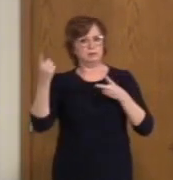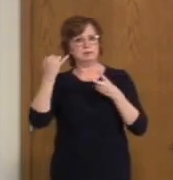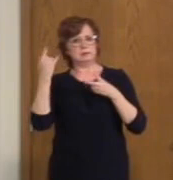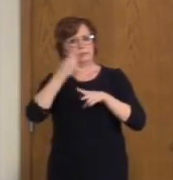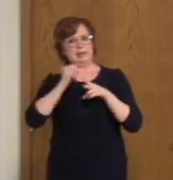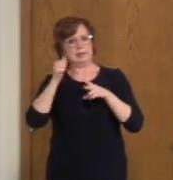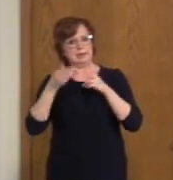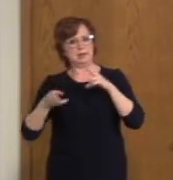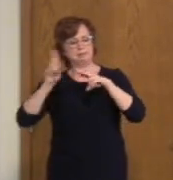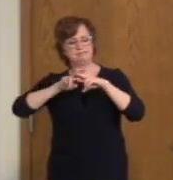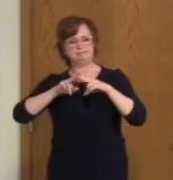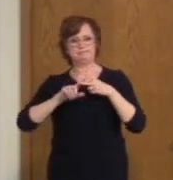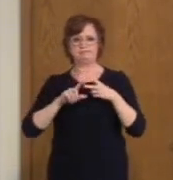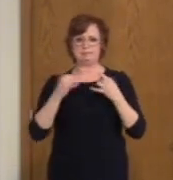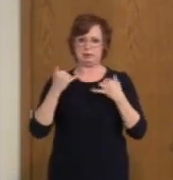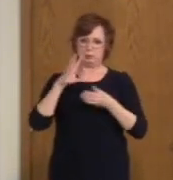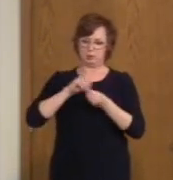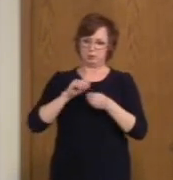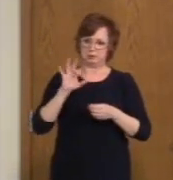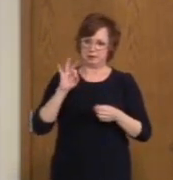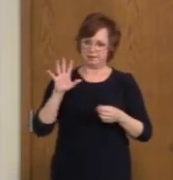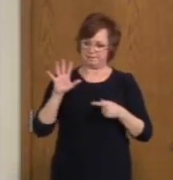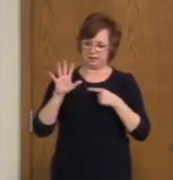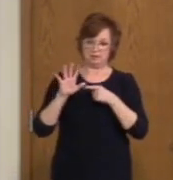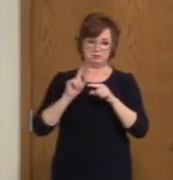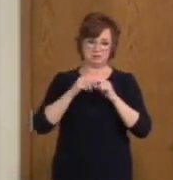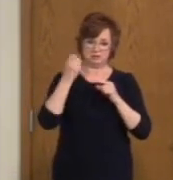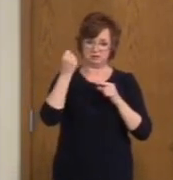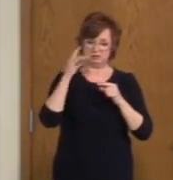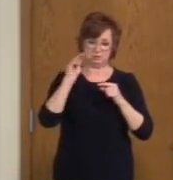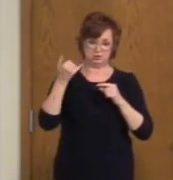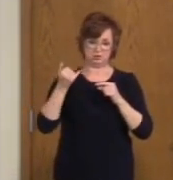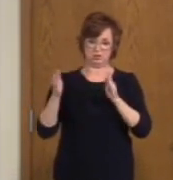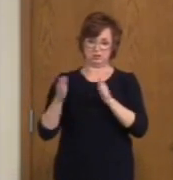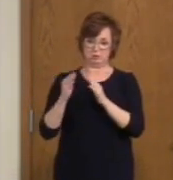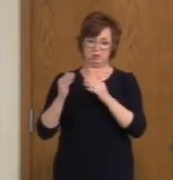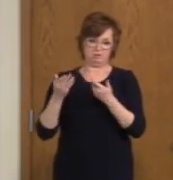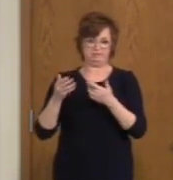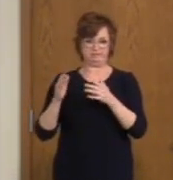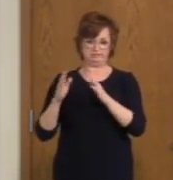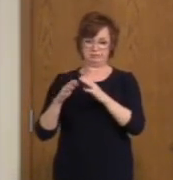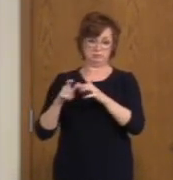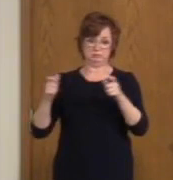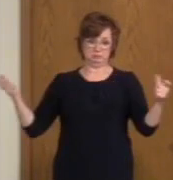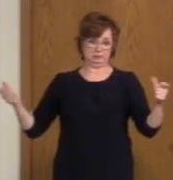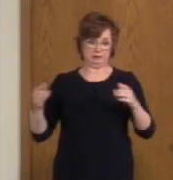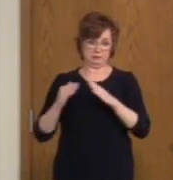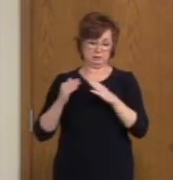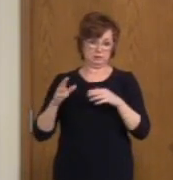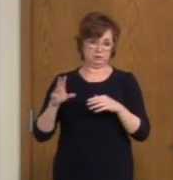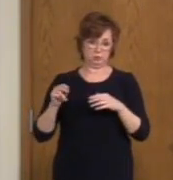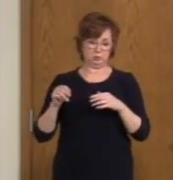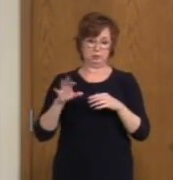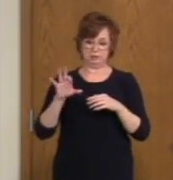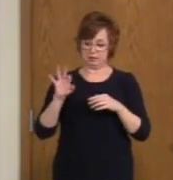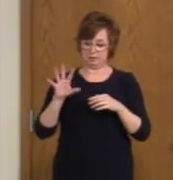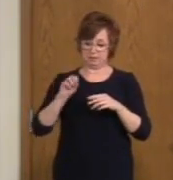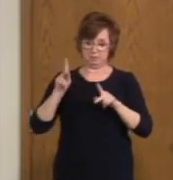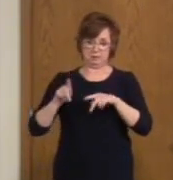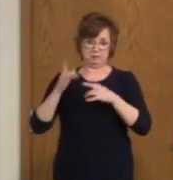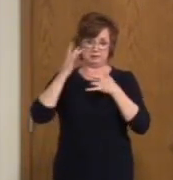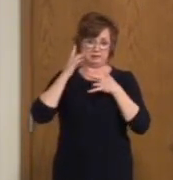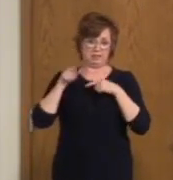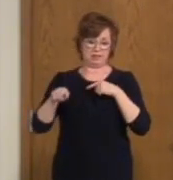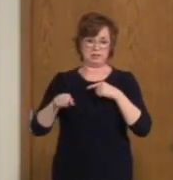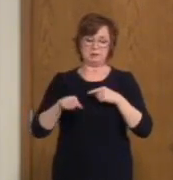at the level where Regina is, but certainly something that is concerning all of us. There's active discussions if further